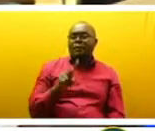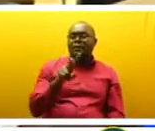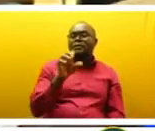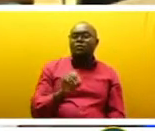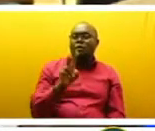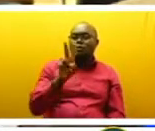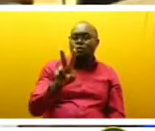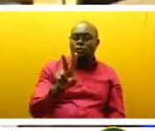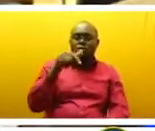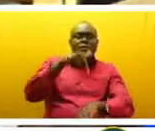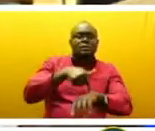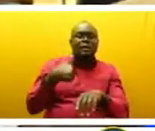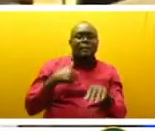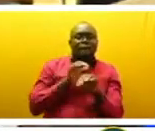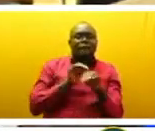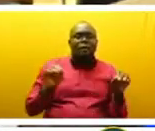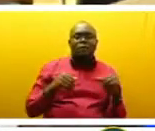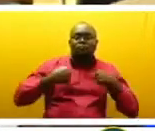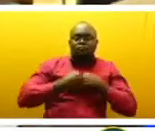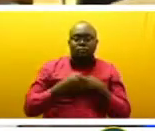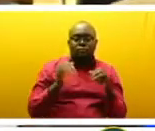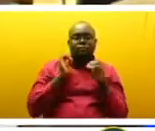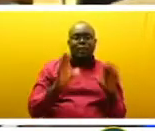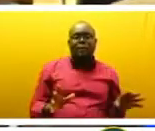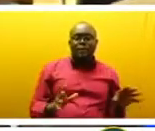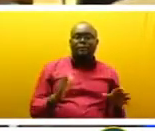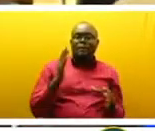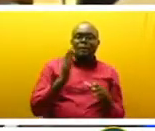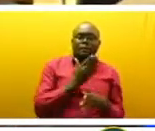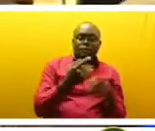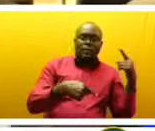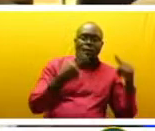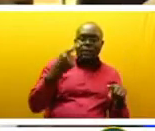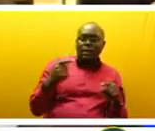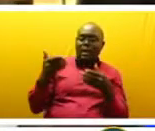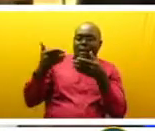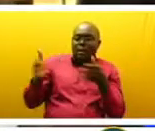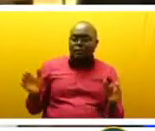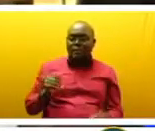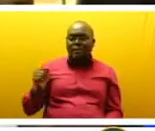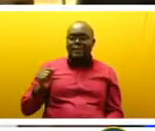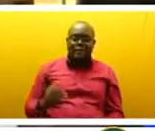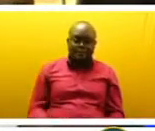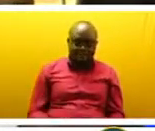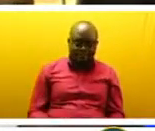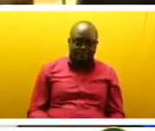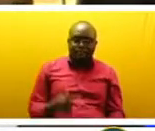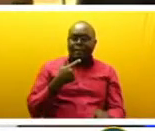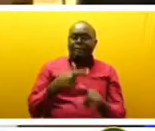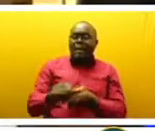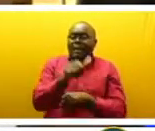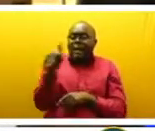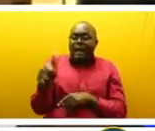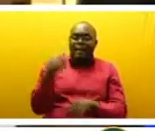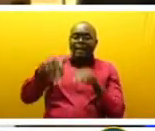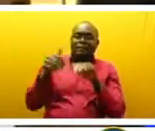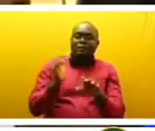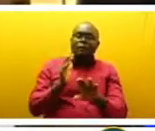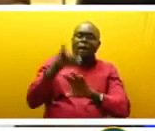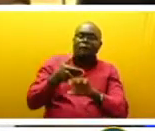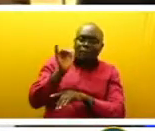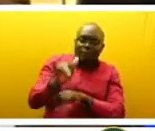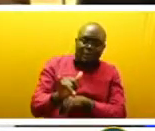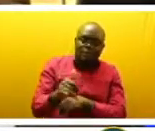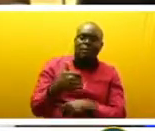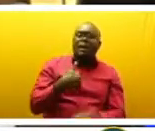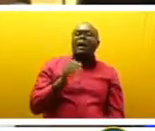when there were no contestations between the winning and the losing side. But any other election outside of that, we've always had